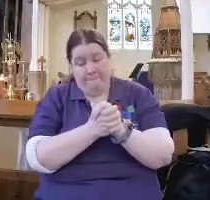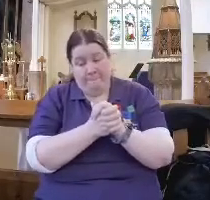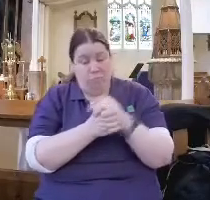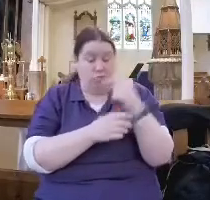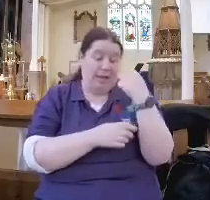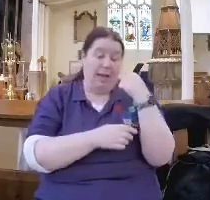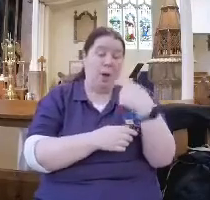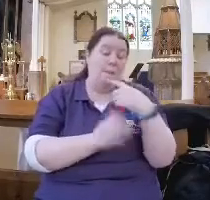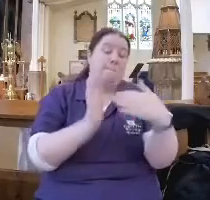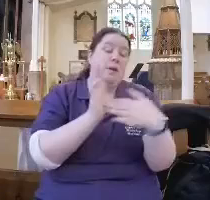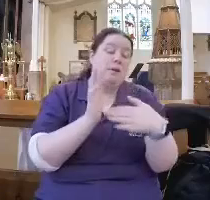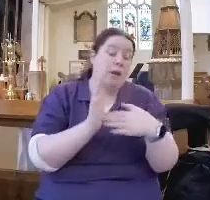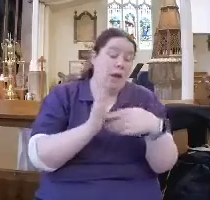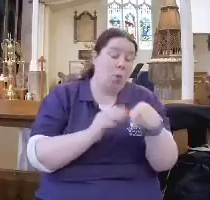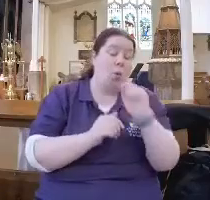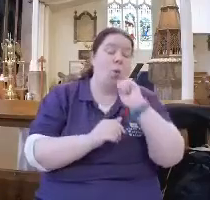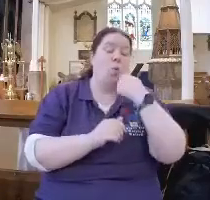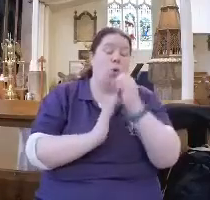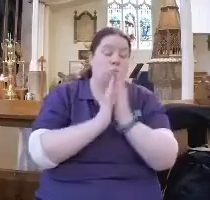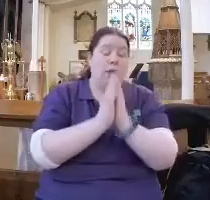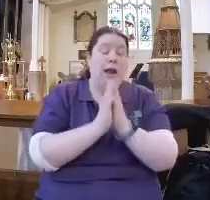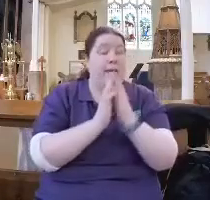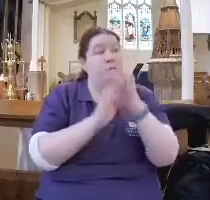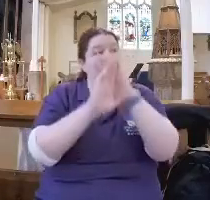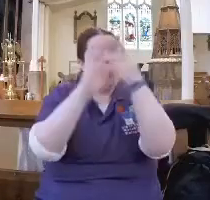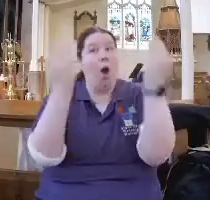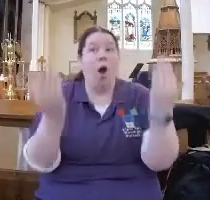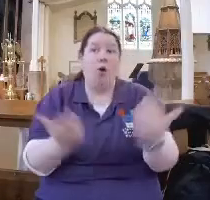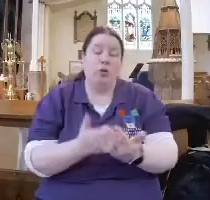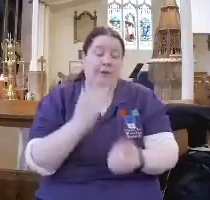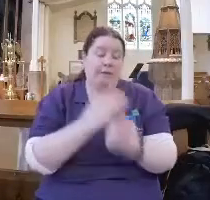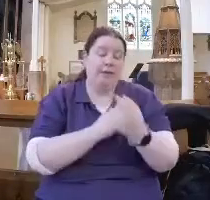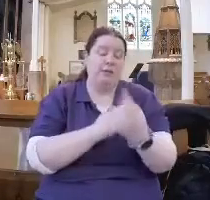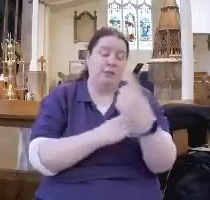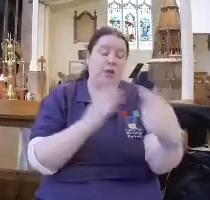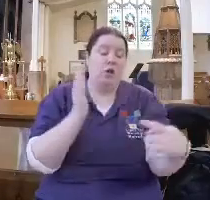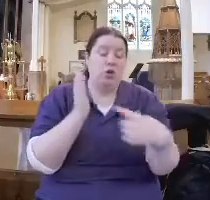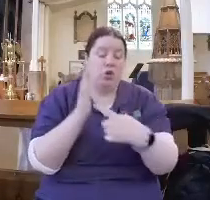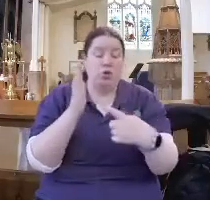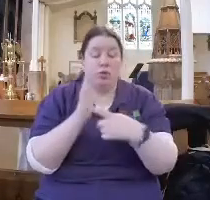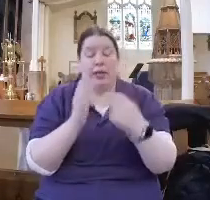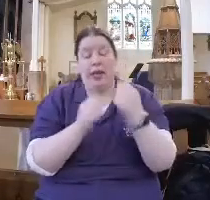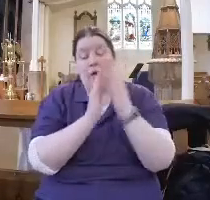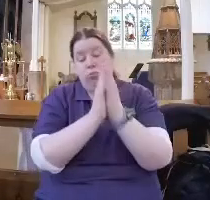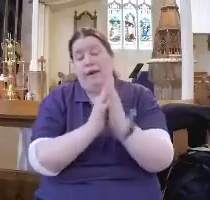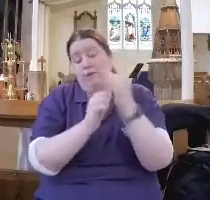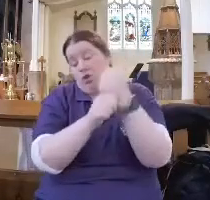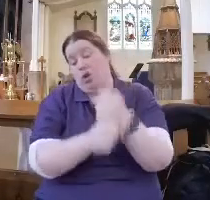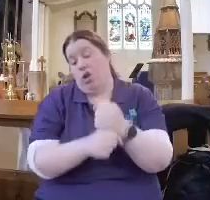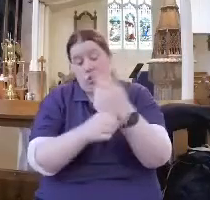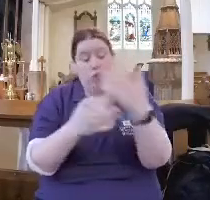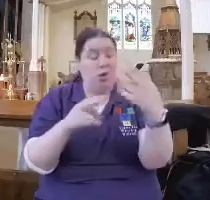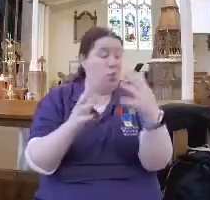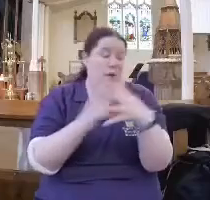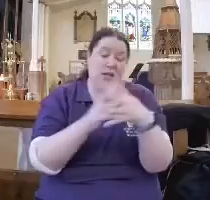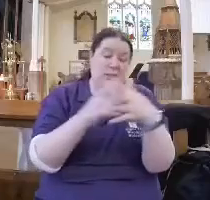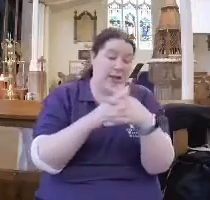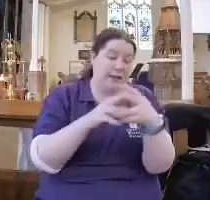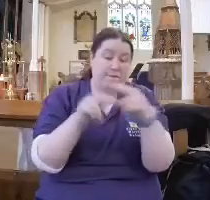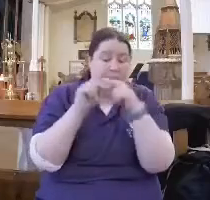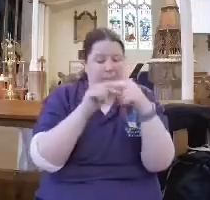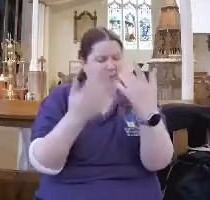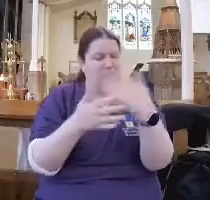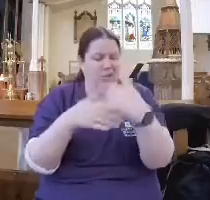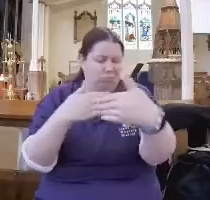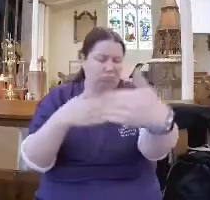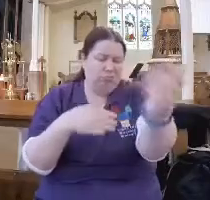on Monday I'll pray for world events, and on Tuesday I'll pray for church, and on Wednesday I'll pray for the family. And so you divide